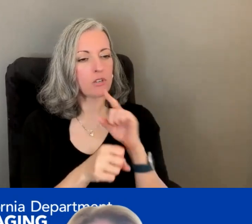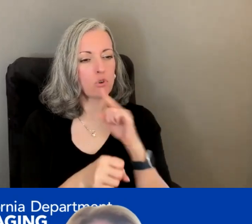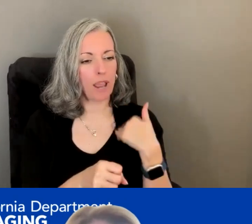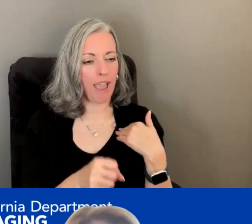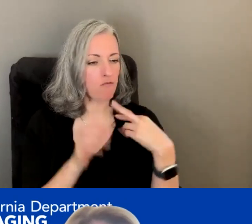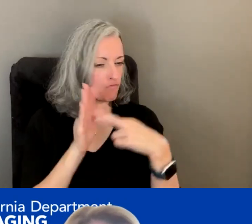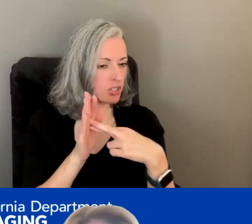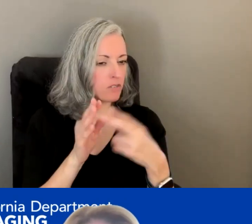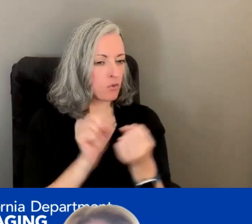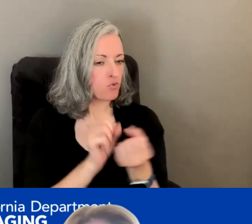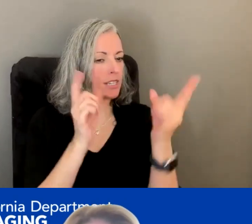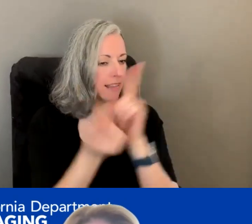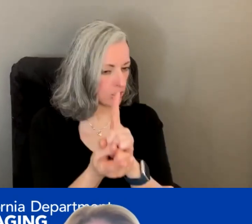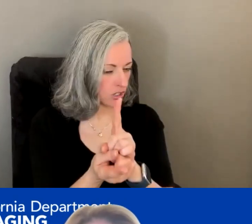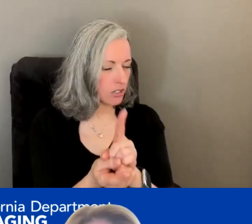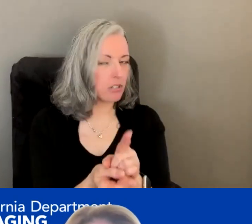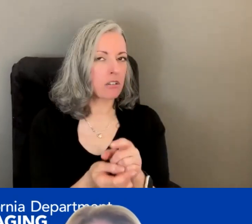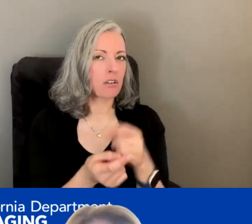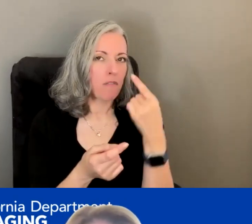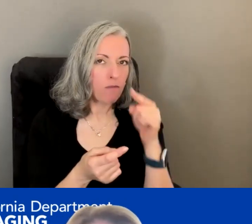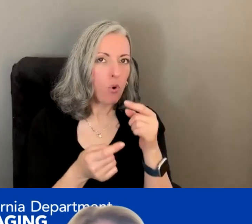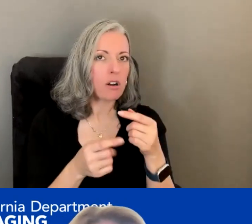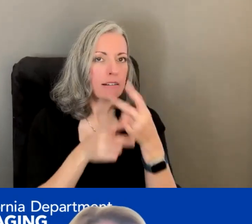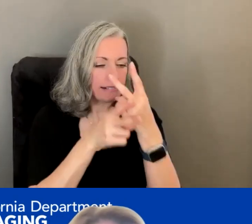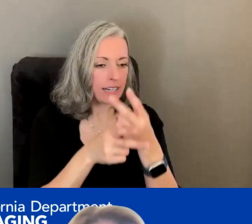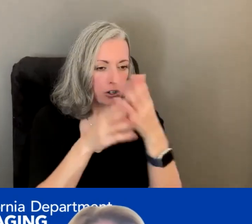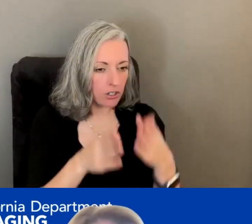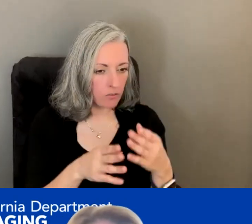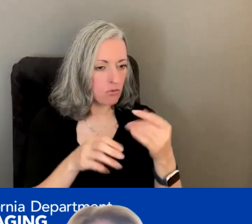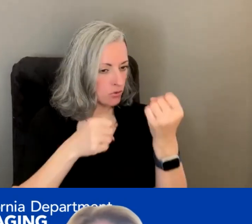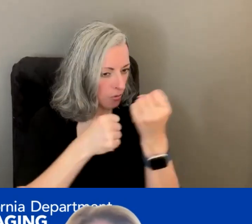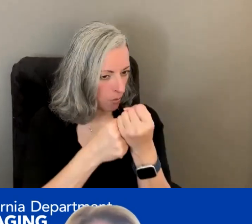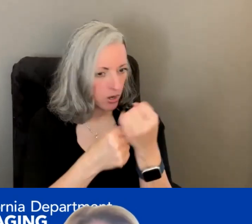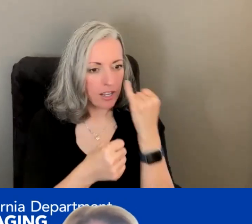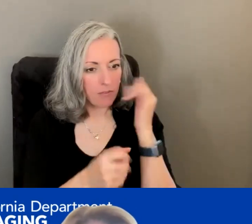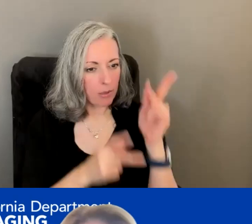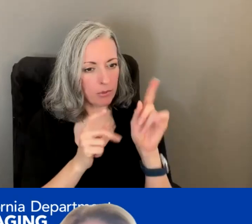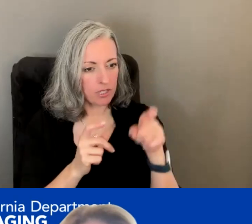for translation, the resources for ensuring caregiver support if people need to go to